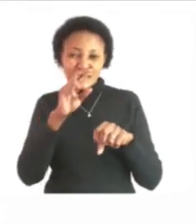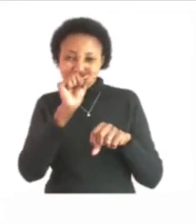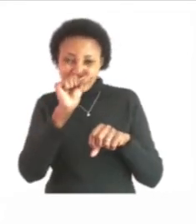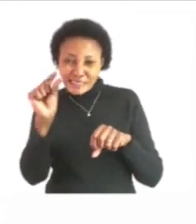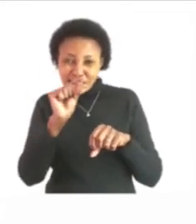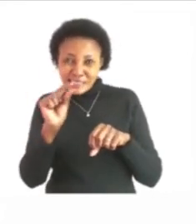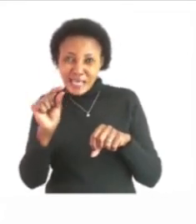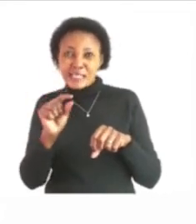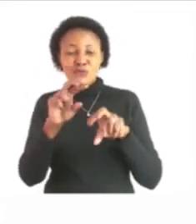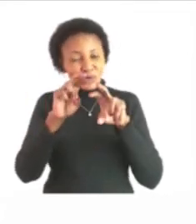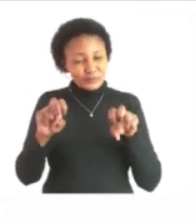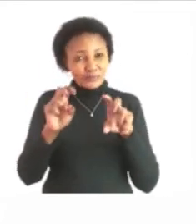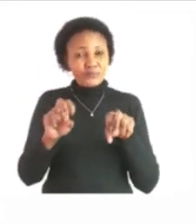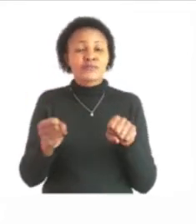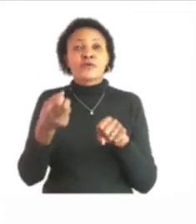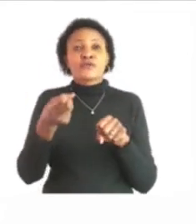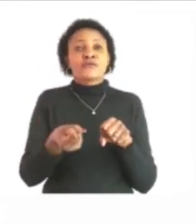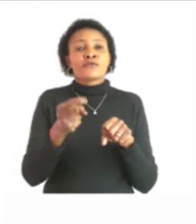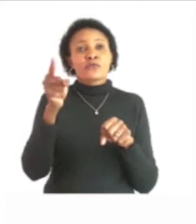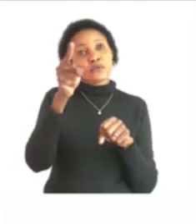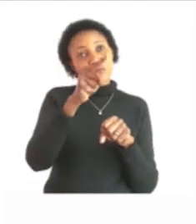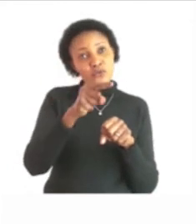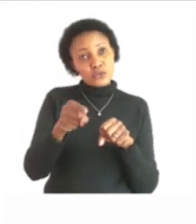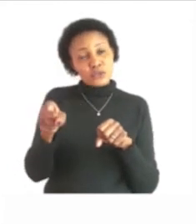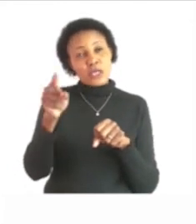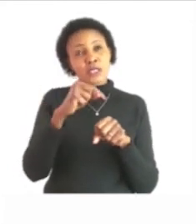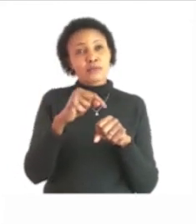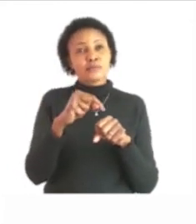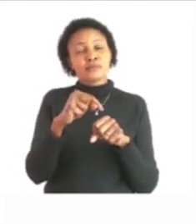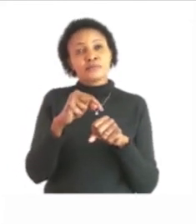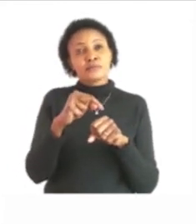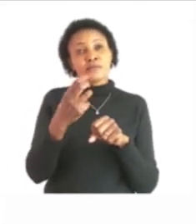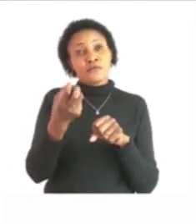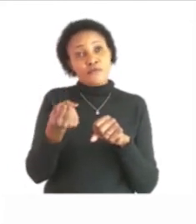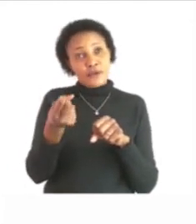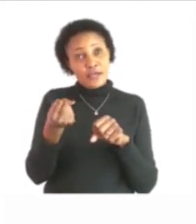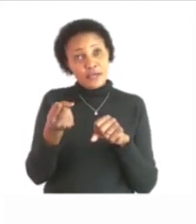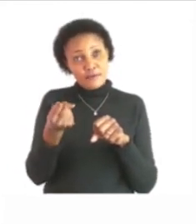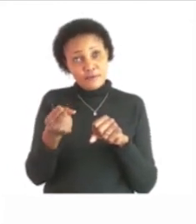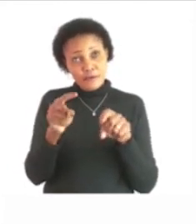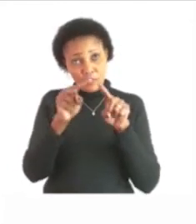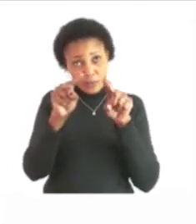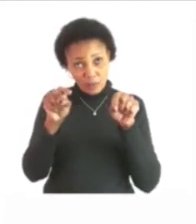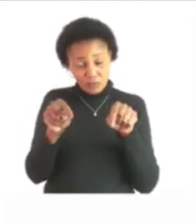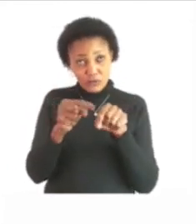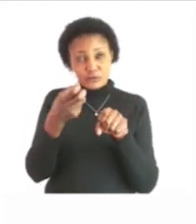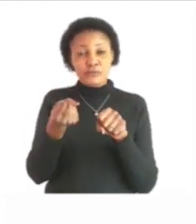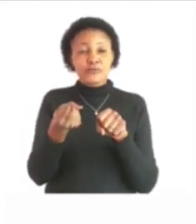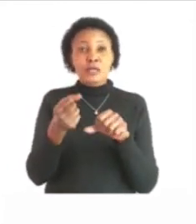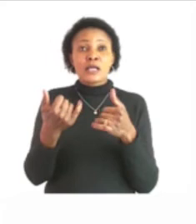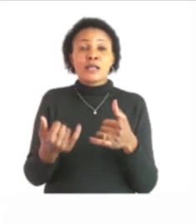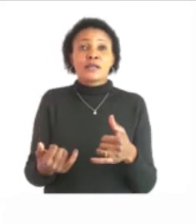that word puzzle. You will see there are blocks, and these sight words are written in those blocks. So what you have to do